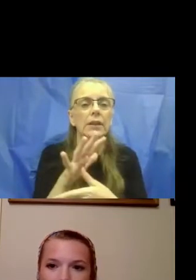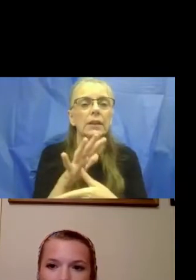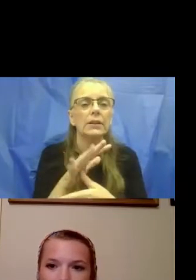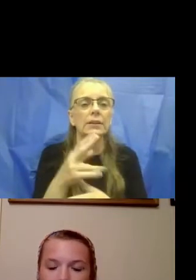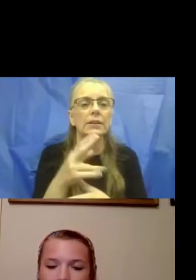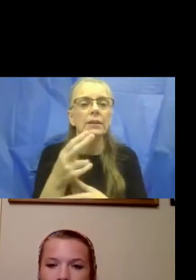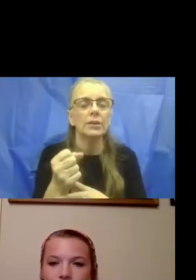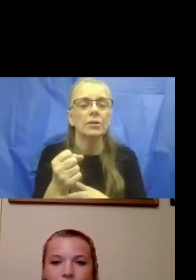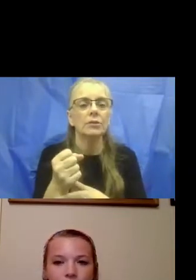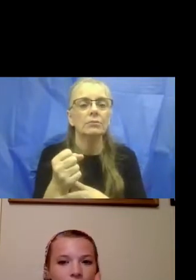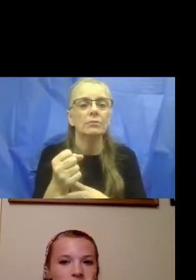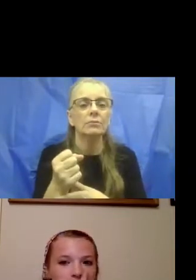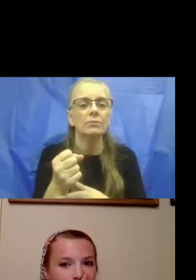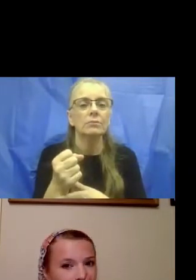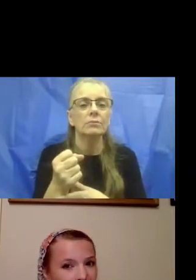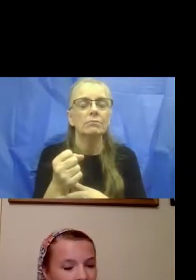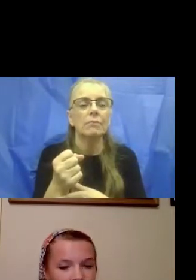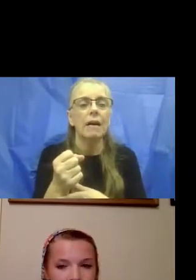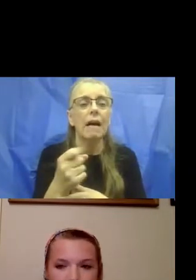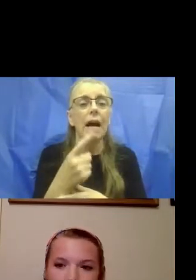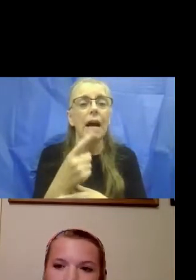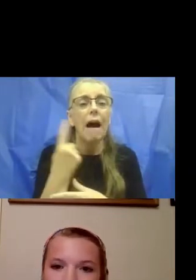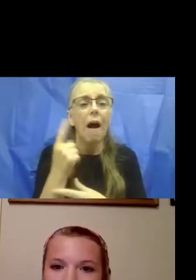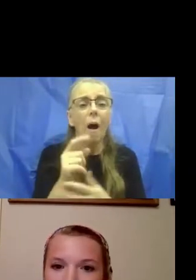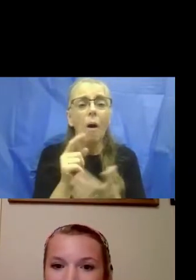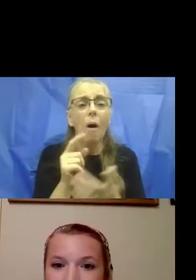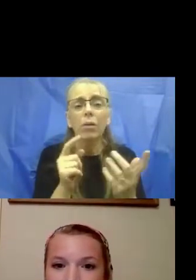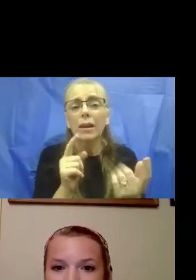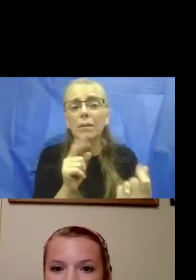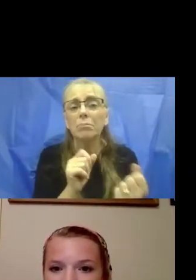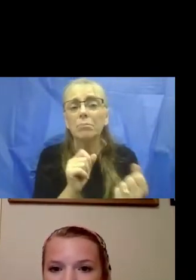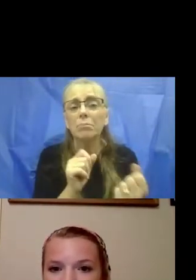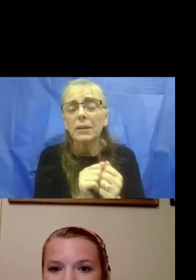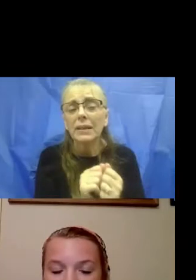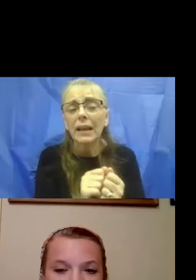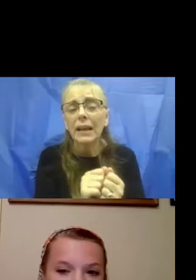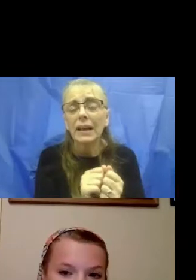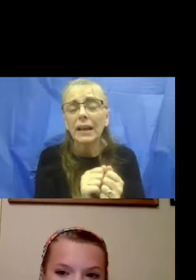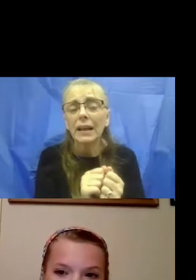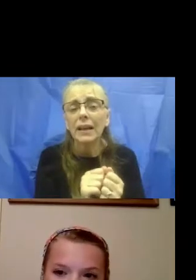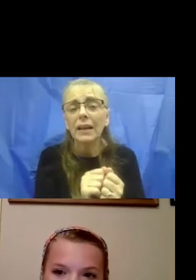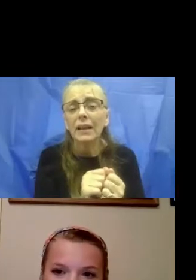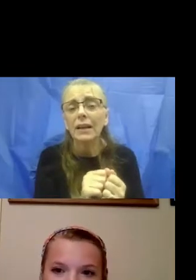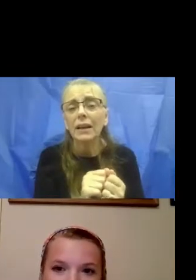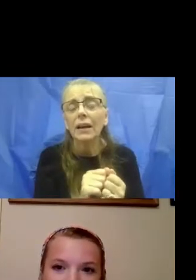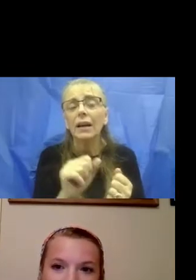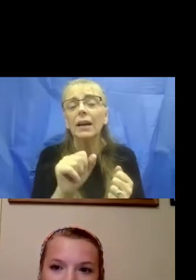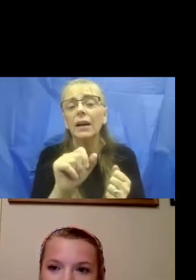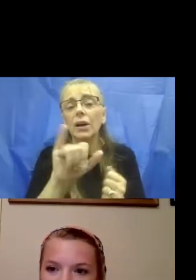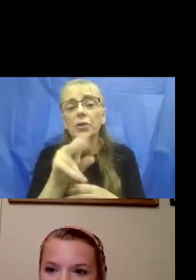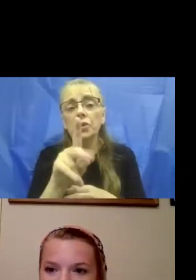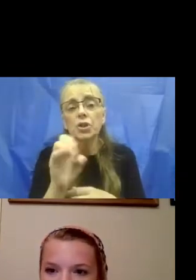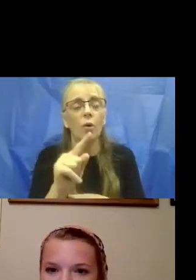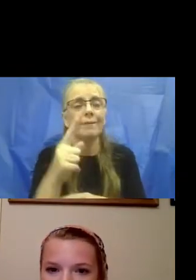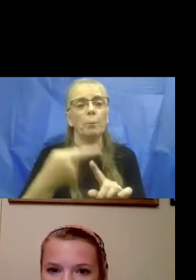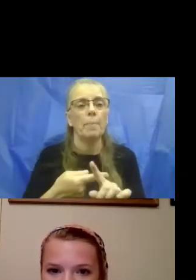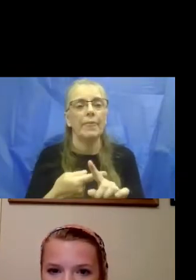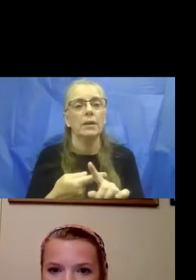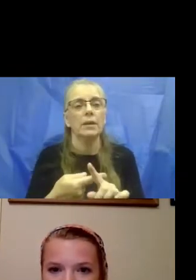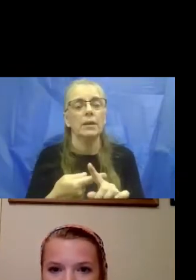the day that I held up my test. No one was answering the phone, so I had to call my